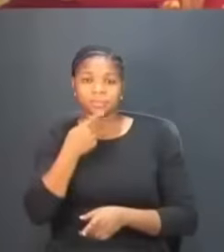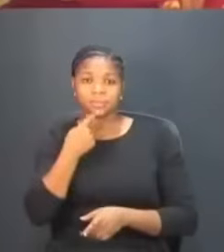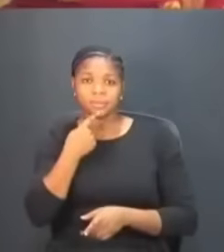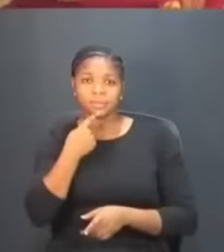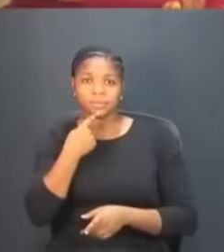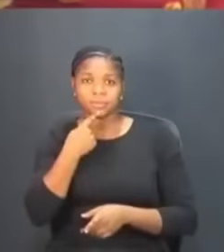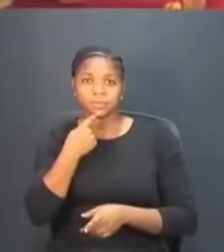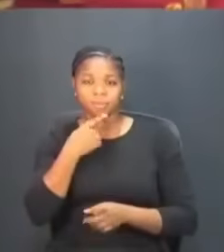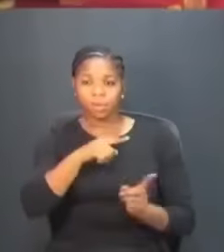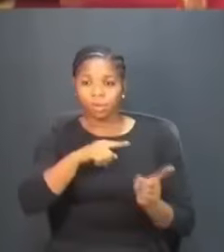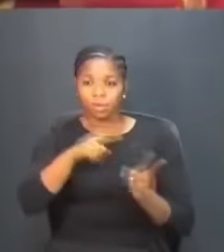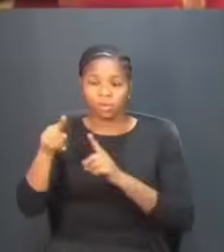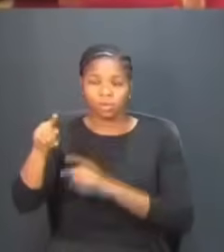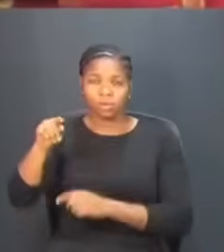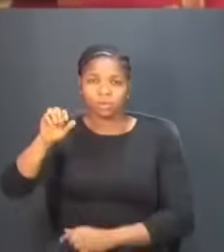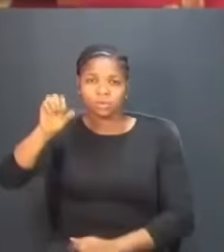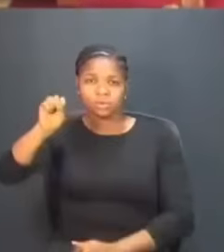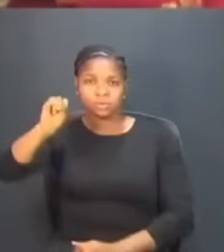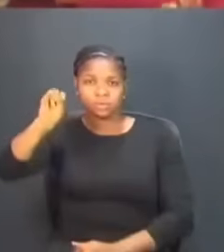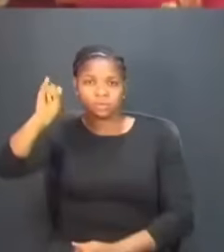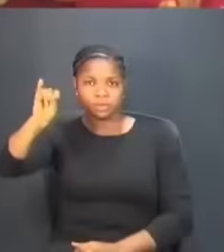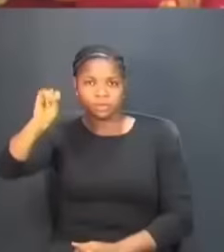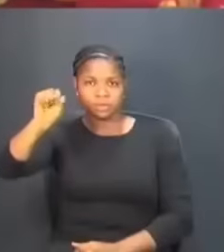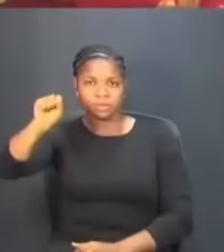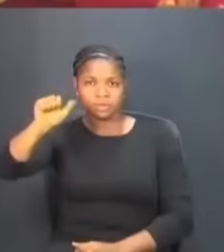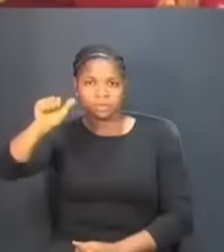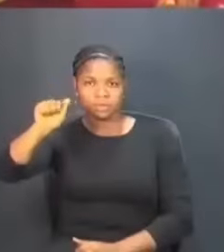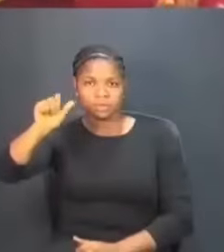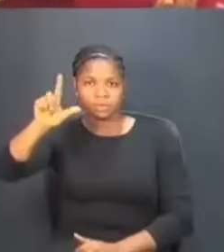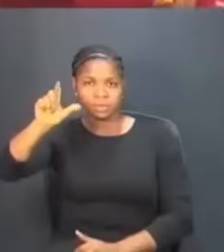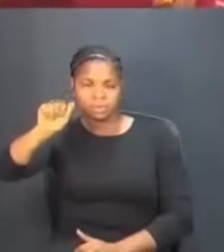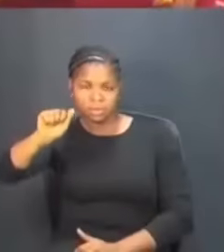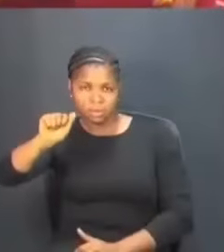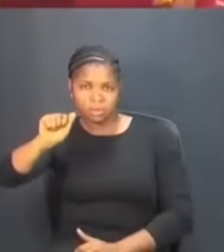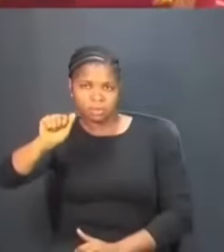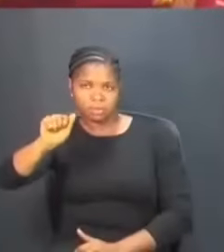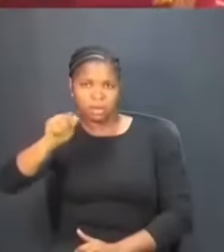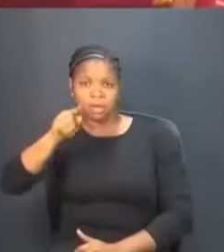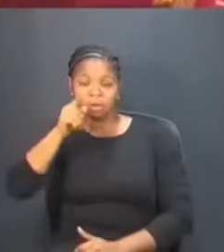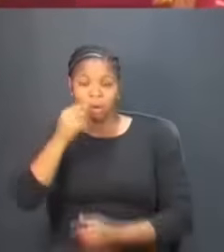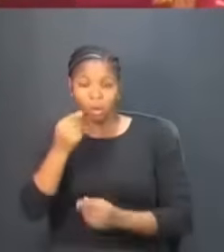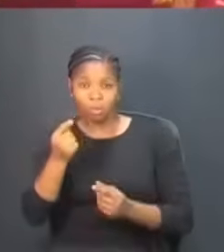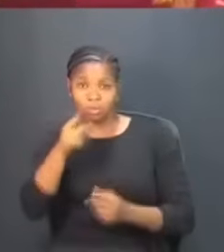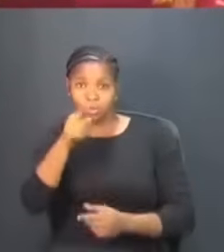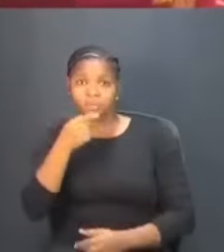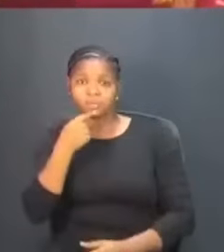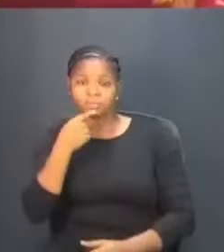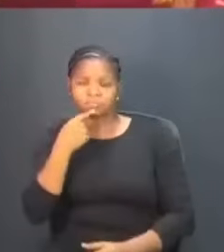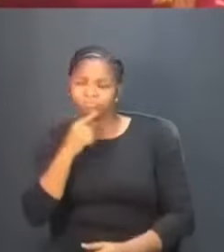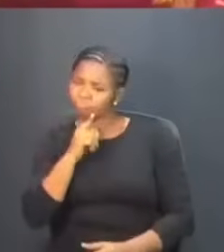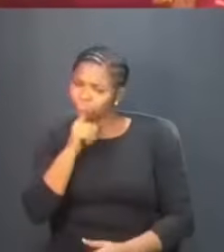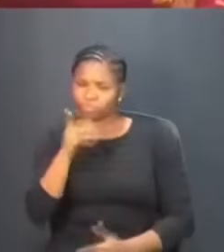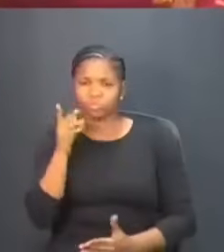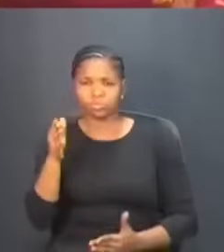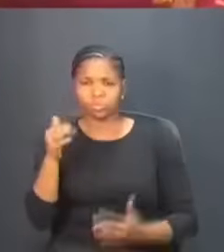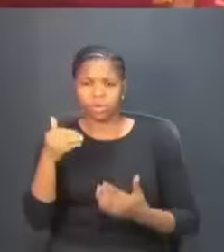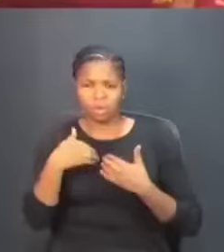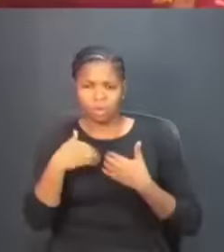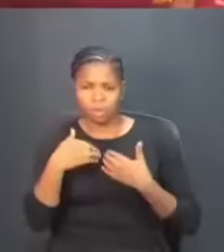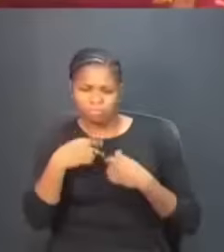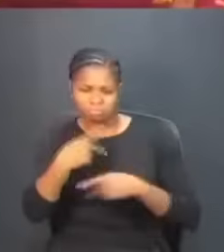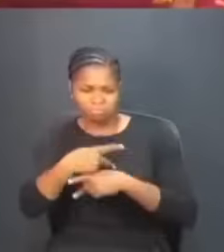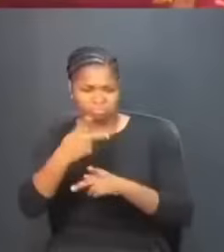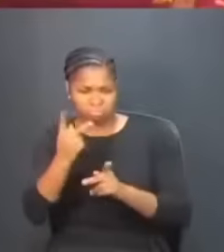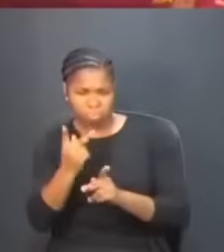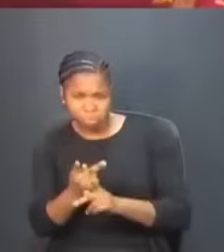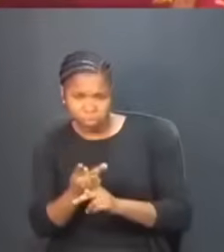go to Sisala, your position is excellent. They have produced maize, rice, beans,